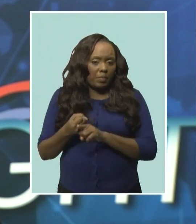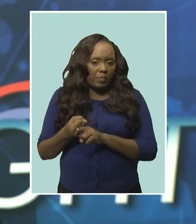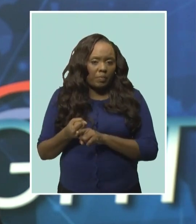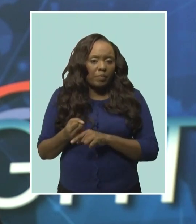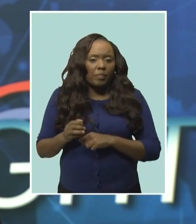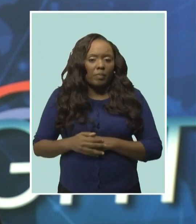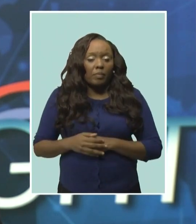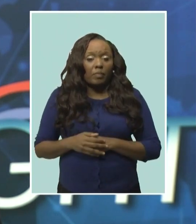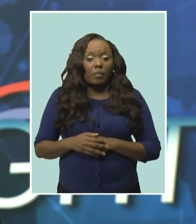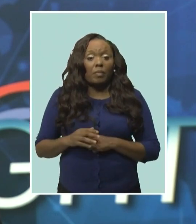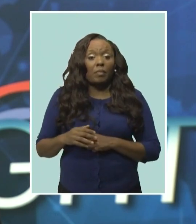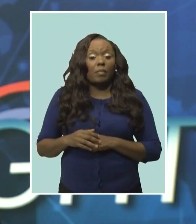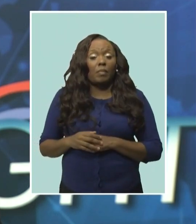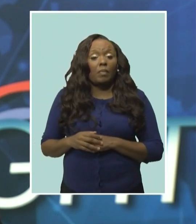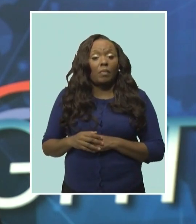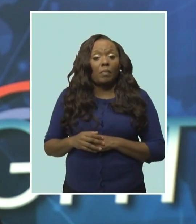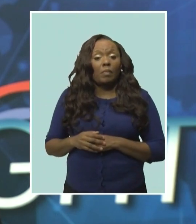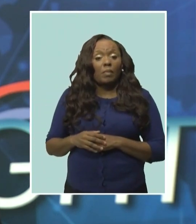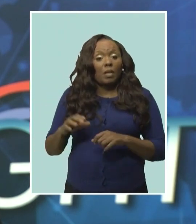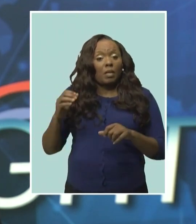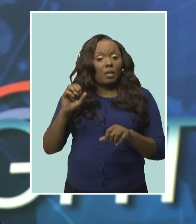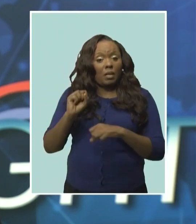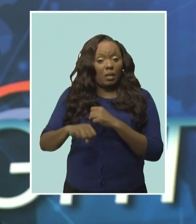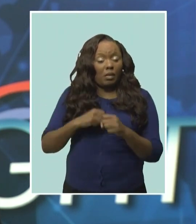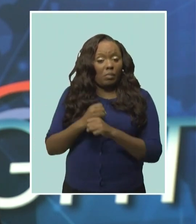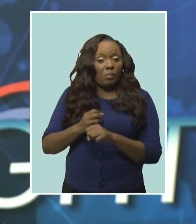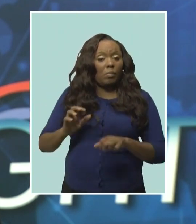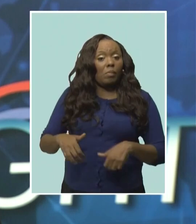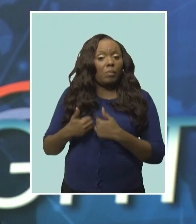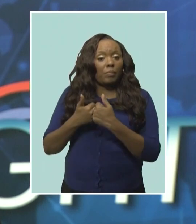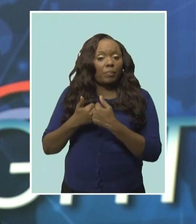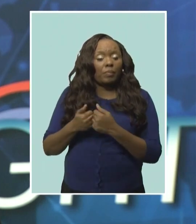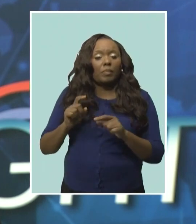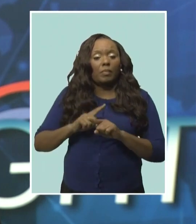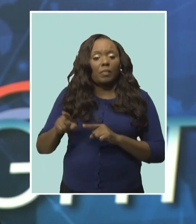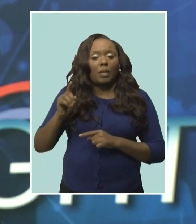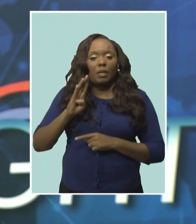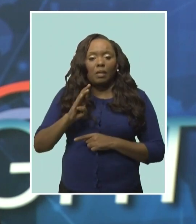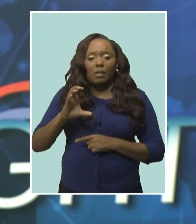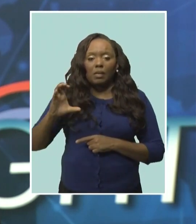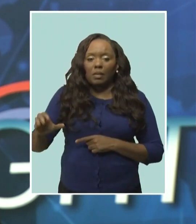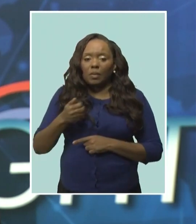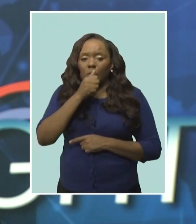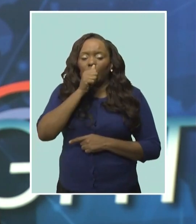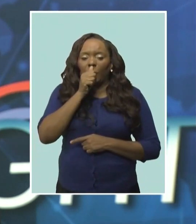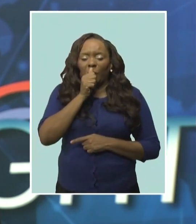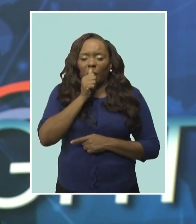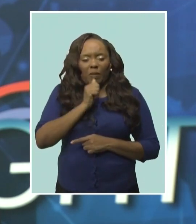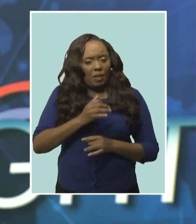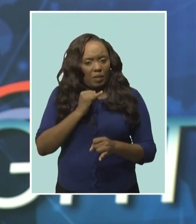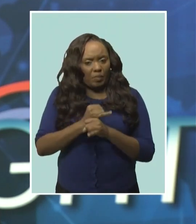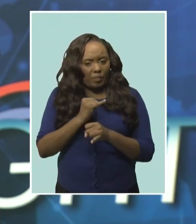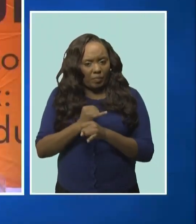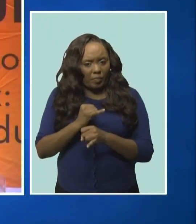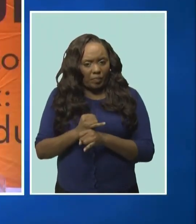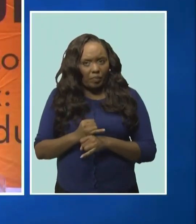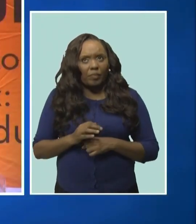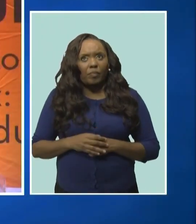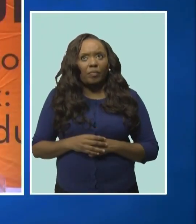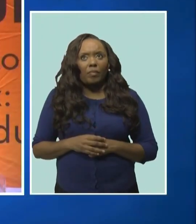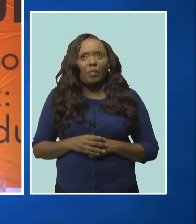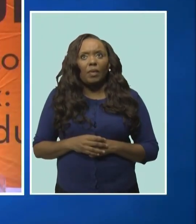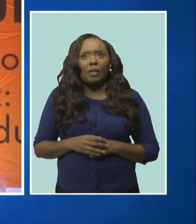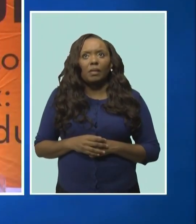the academic year was a challenging one, she says the Barbados Community College is a resilient institution.